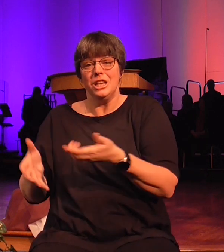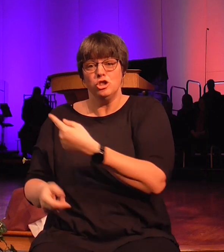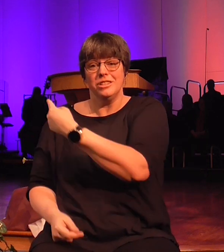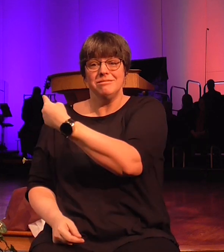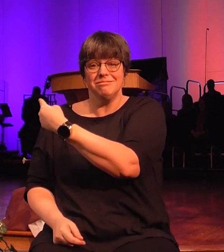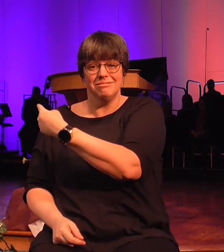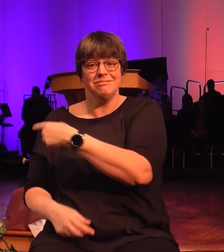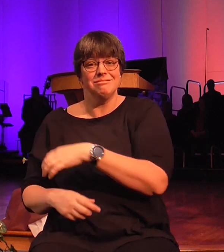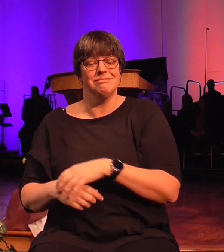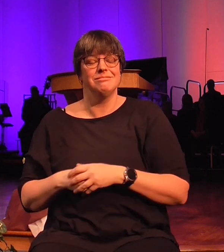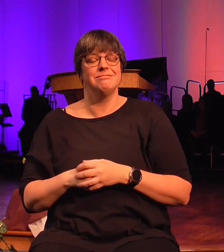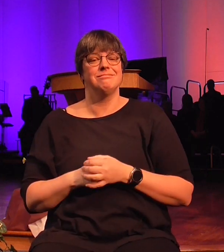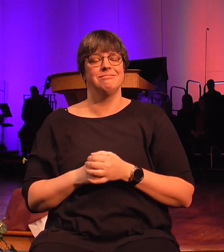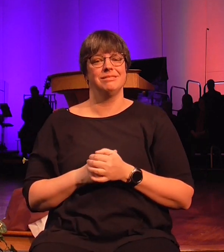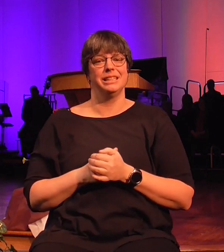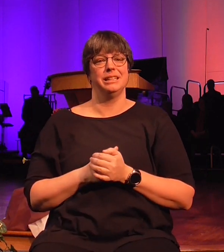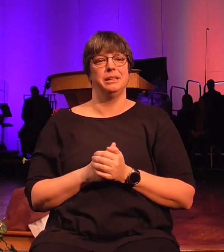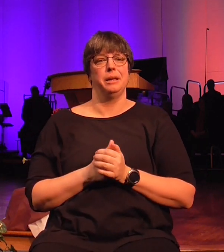musicians,